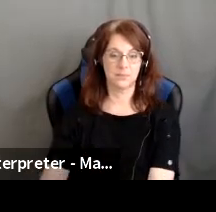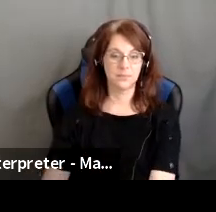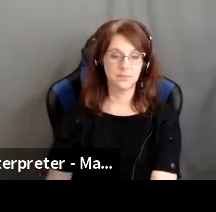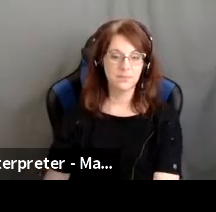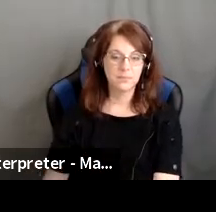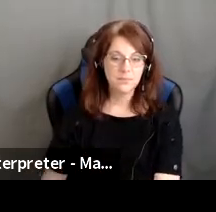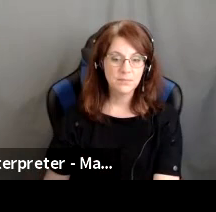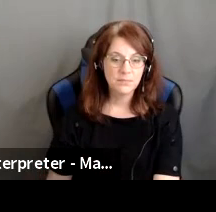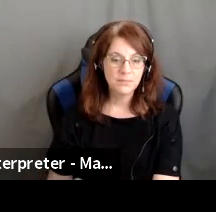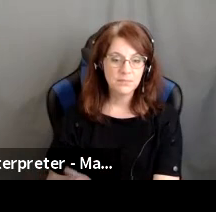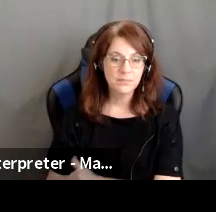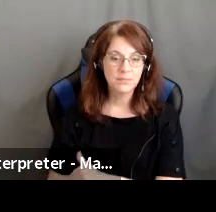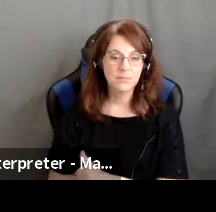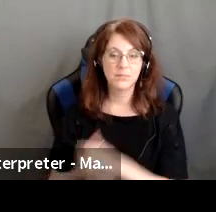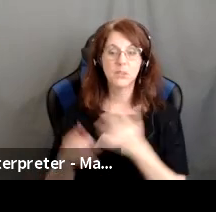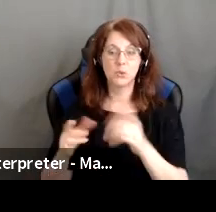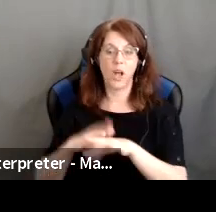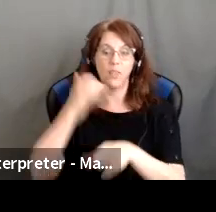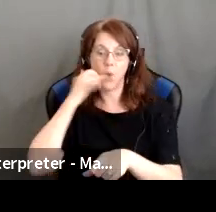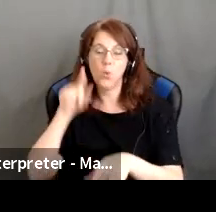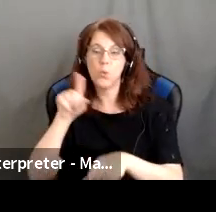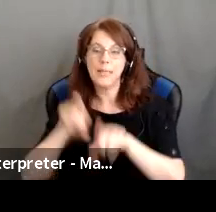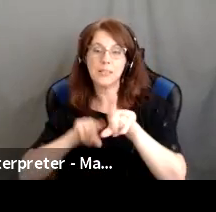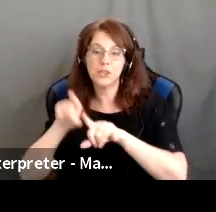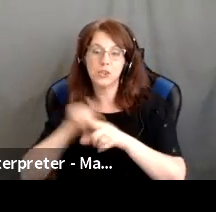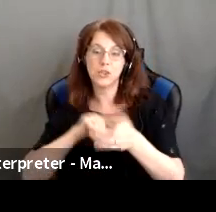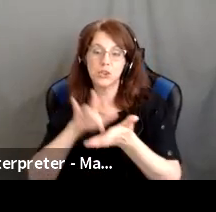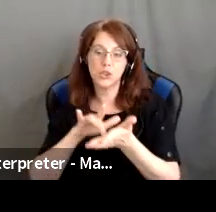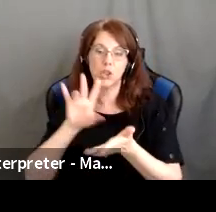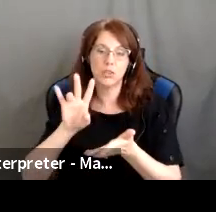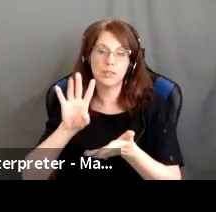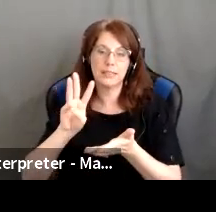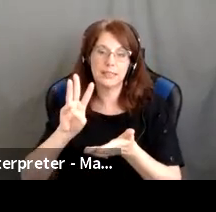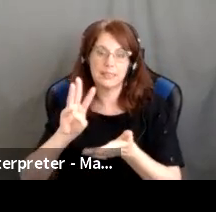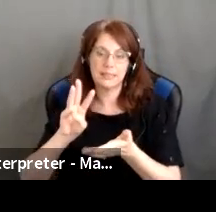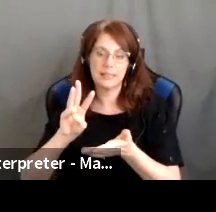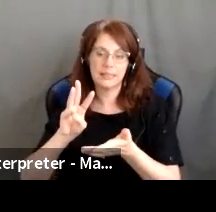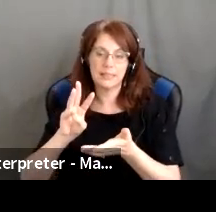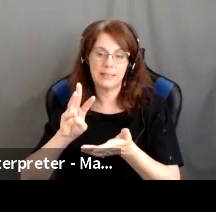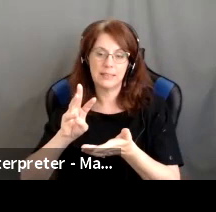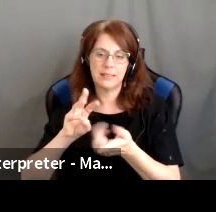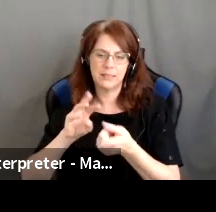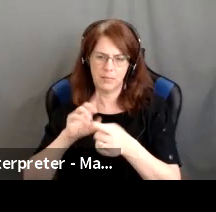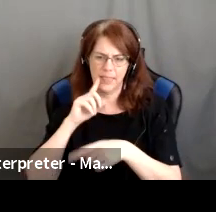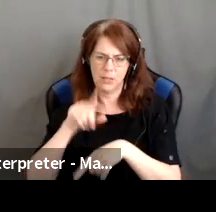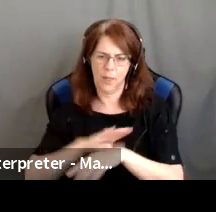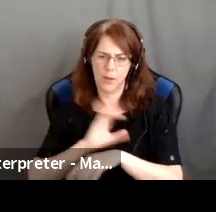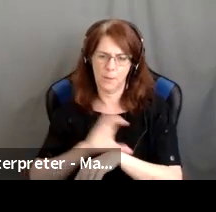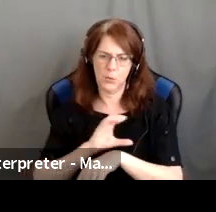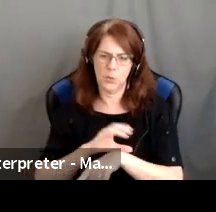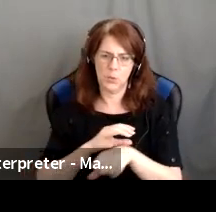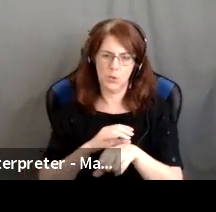And just let you know, if you are on the phone, you have to do the star 6. But I think you're in on the computer.